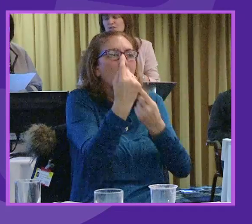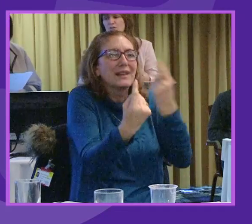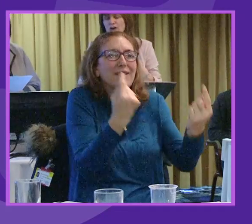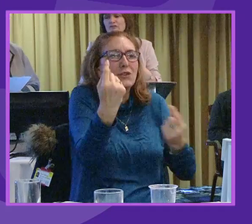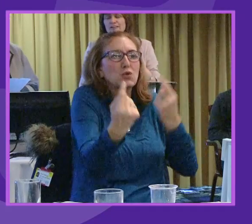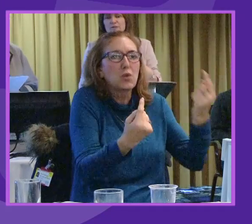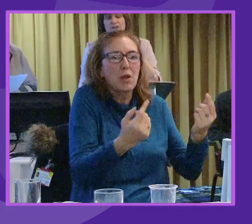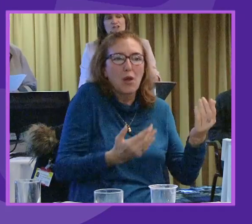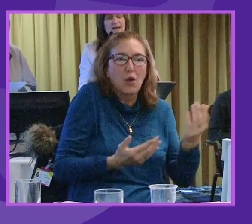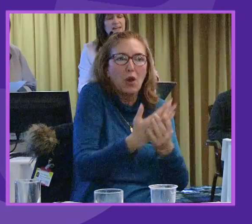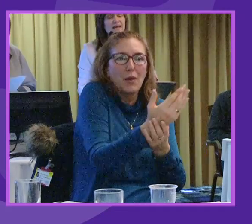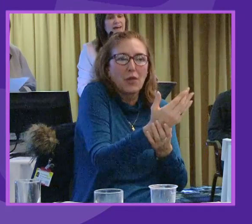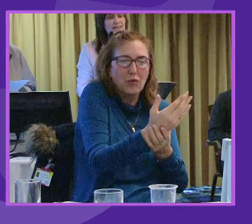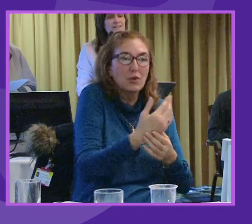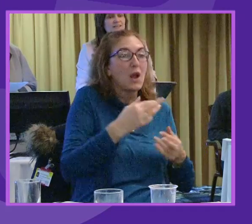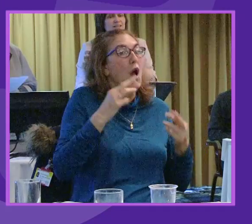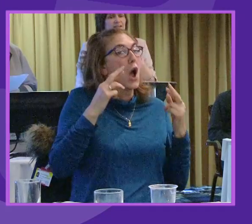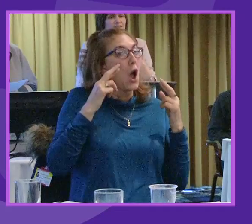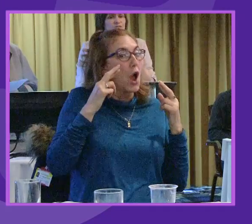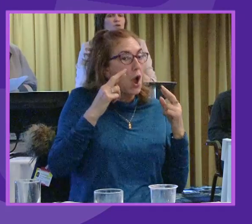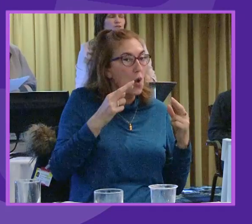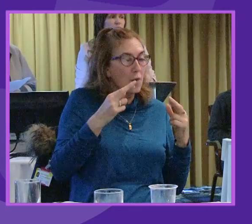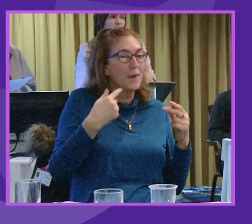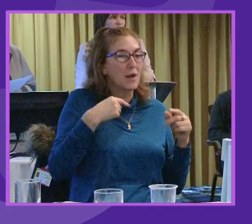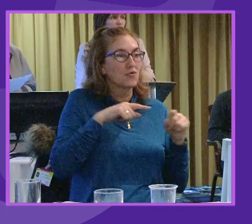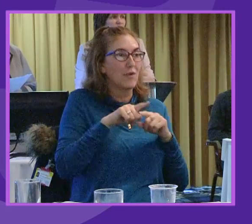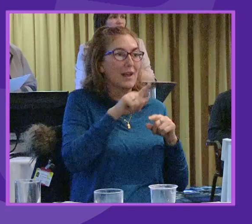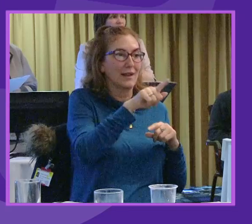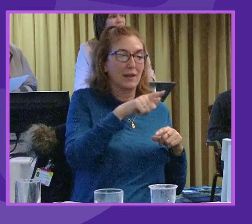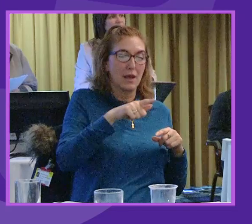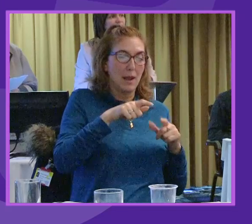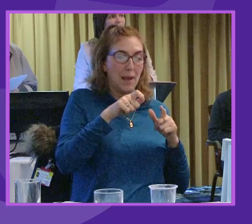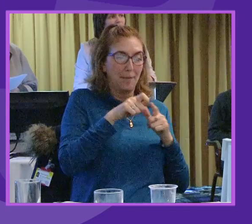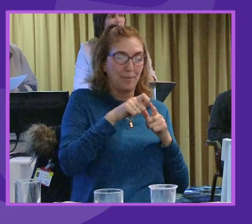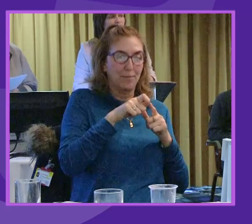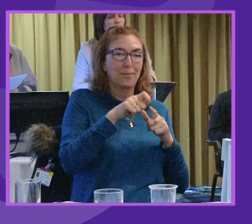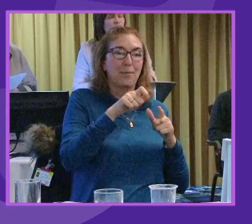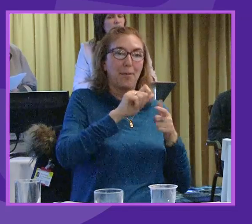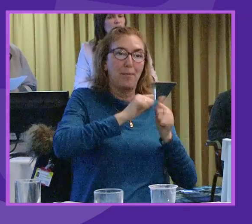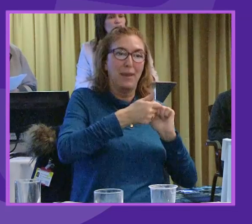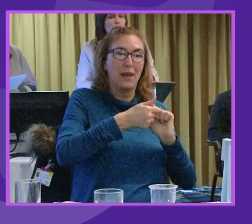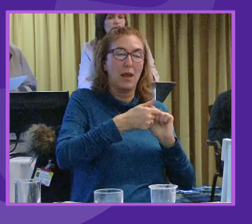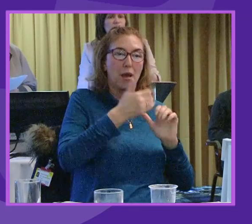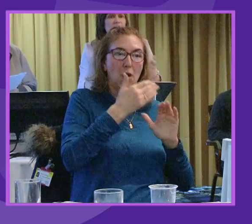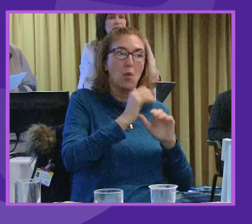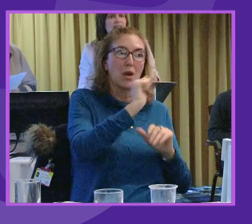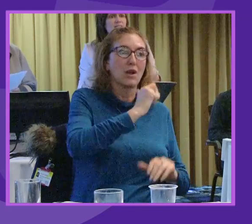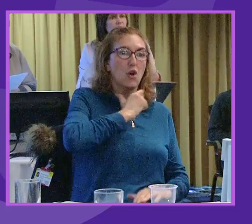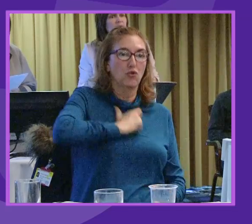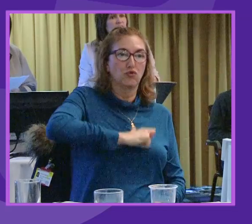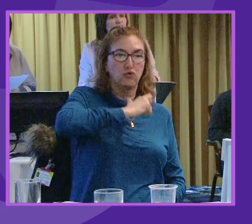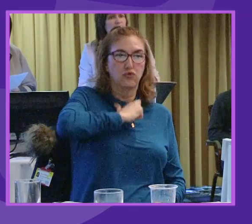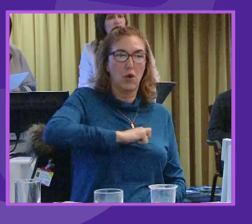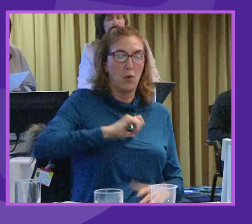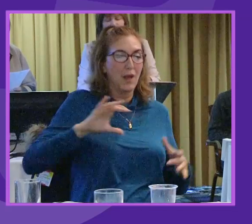for individuals. So hopefully we're going to try and connect the role of the peer worker in